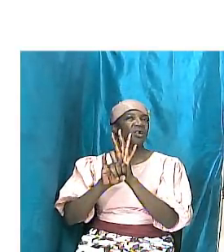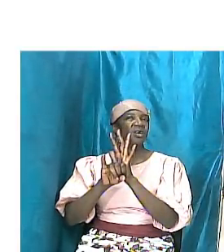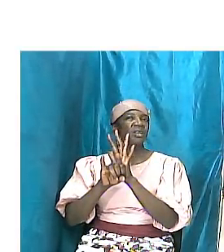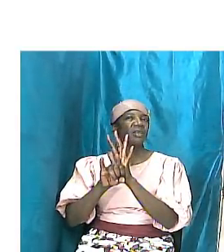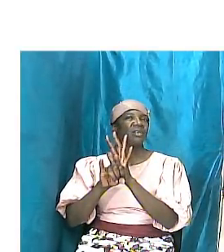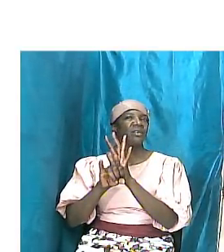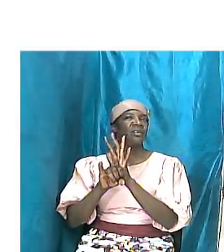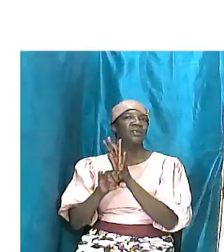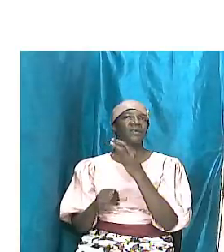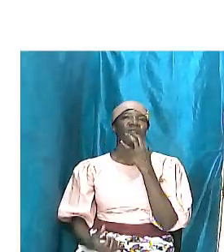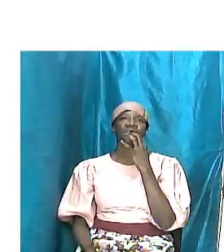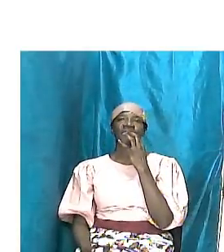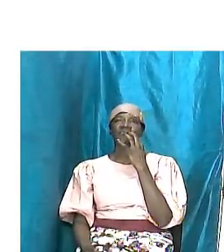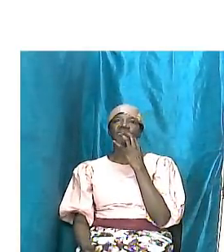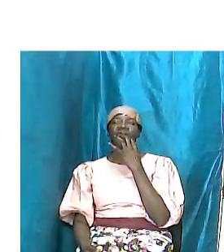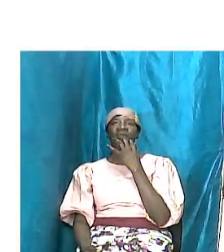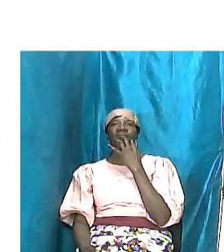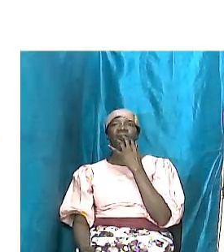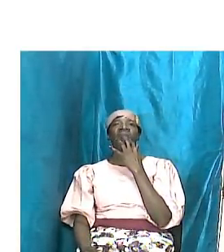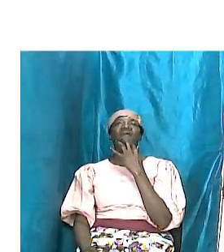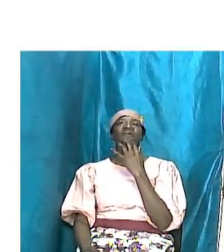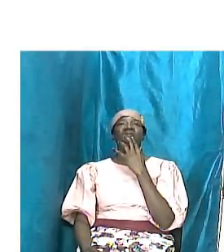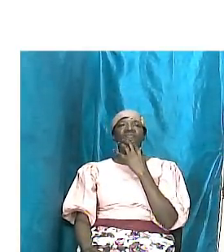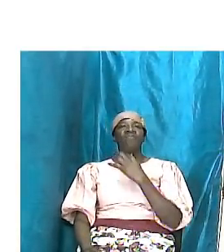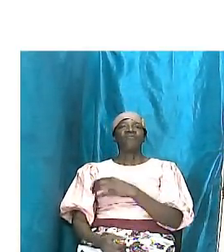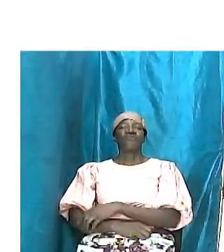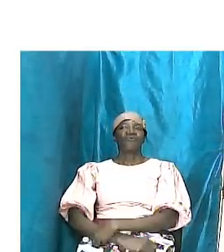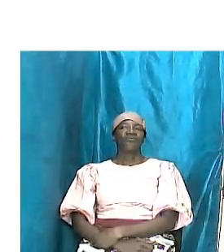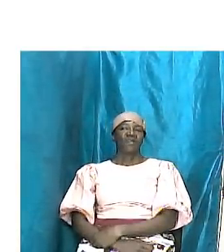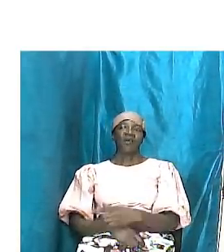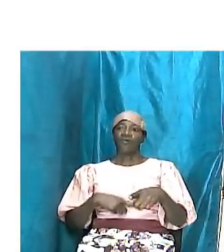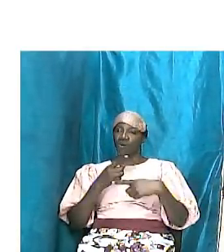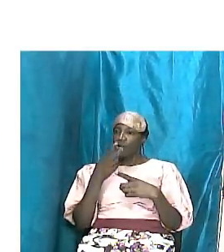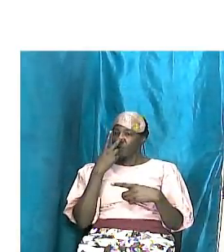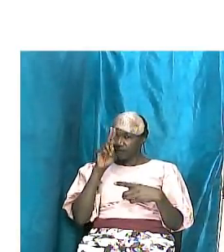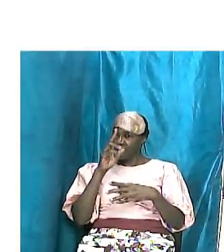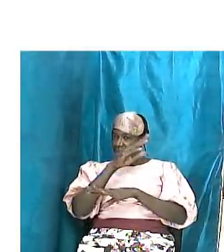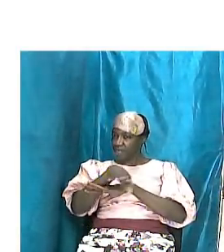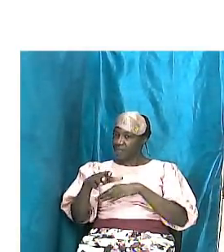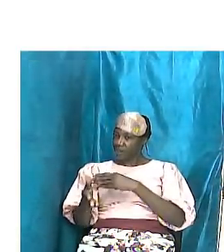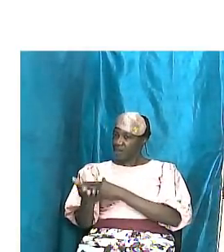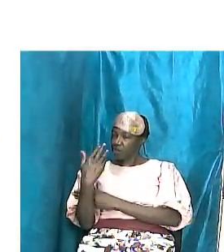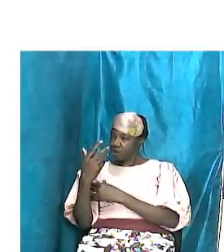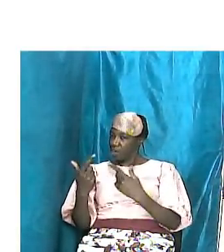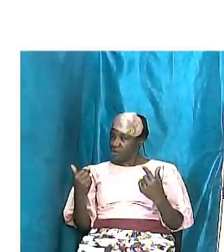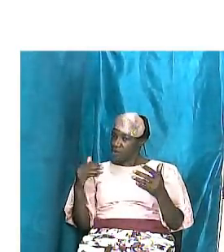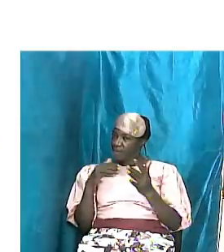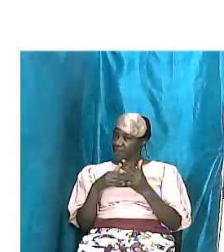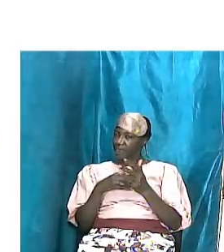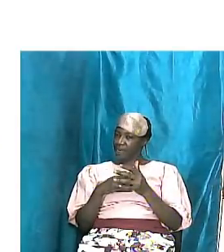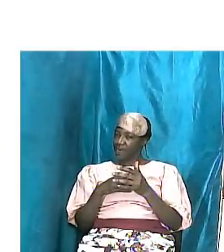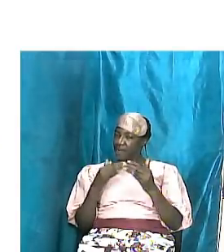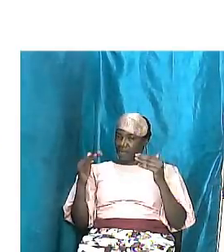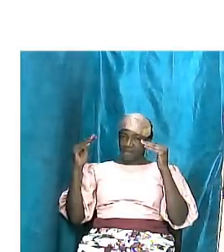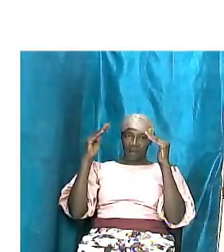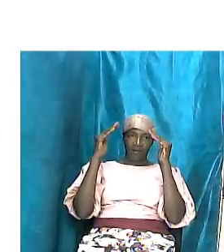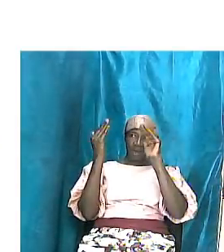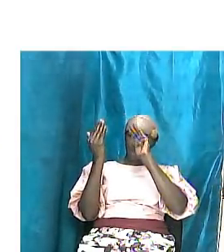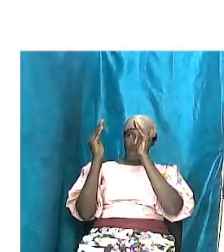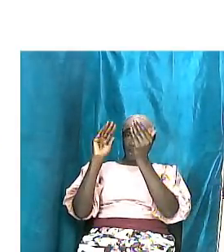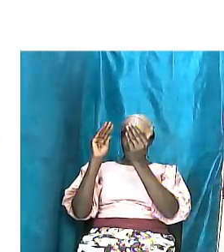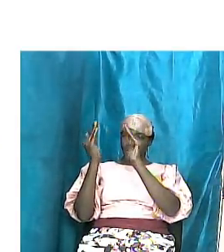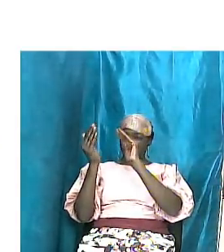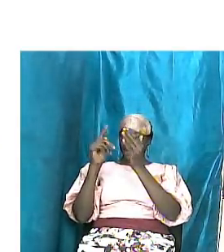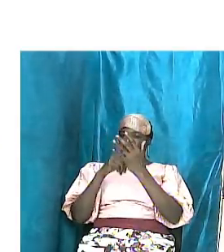and as we go on, we will see the evening and morning coming again, and it literally parallels what happened